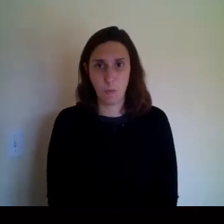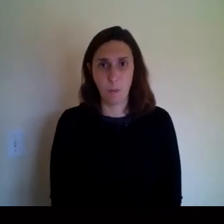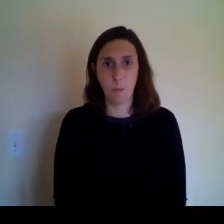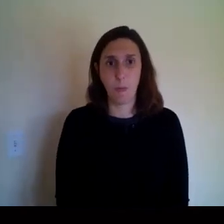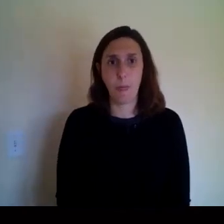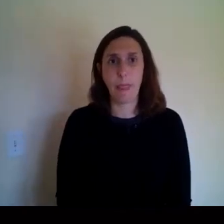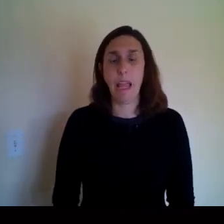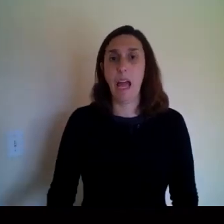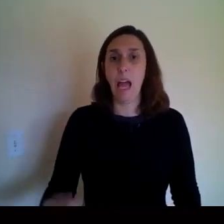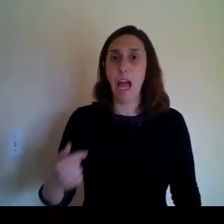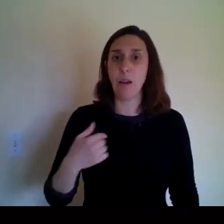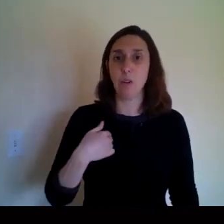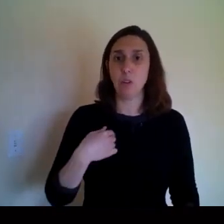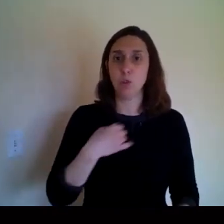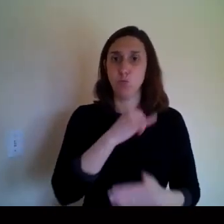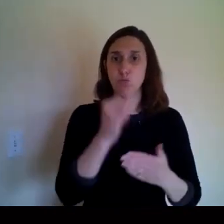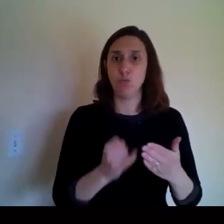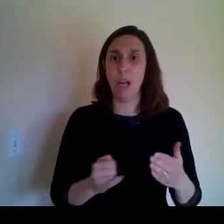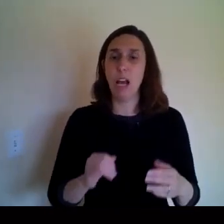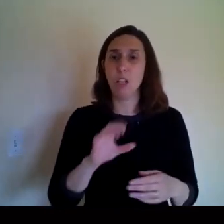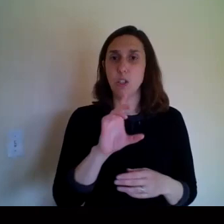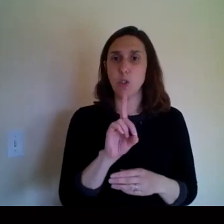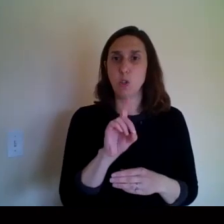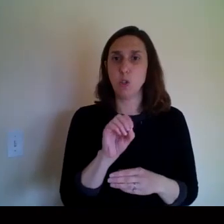D, and it's my domain,